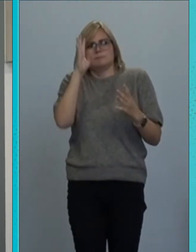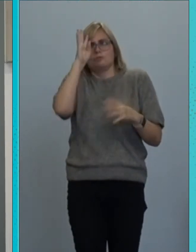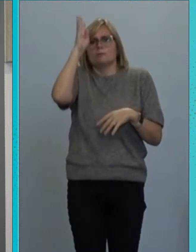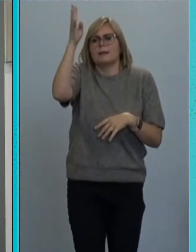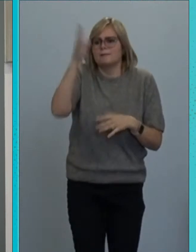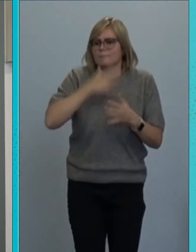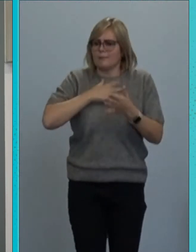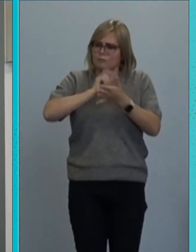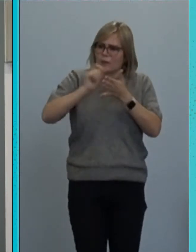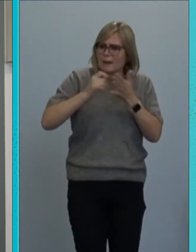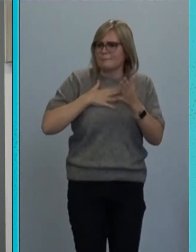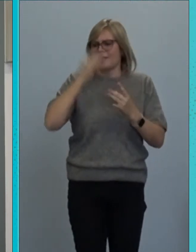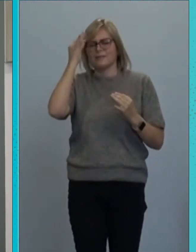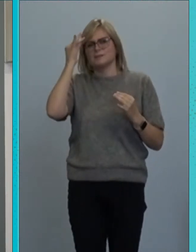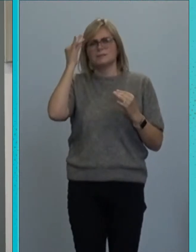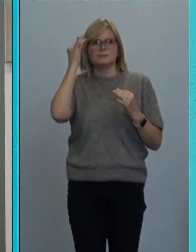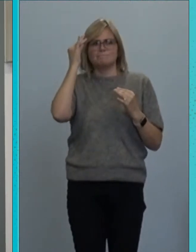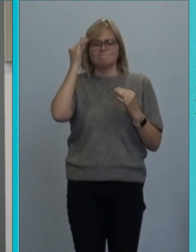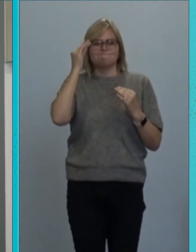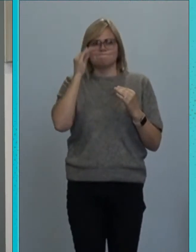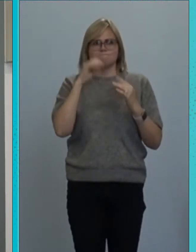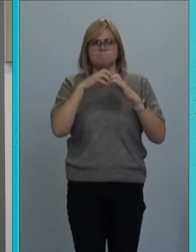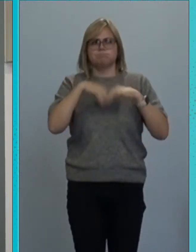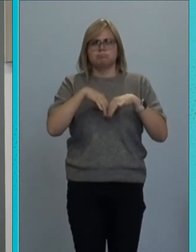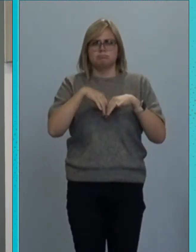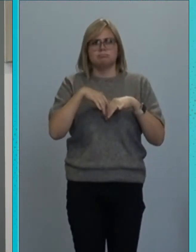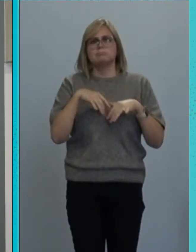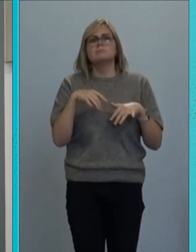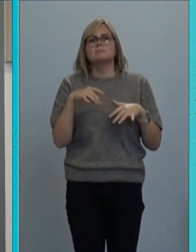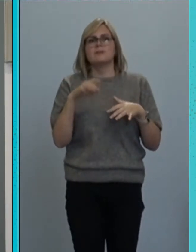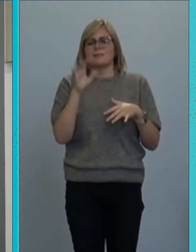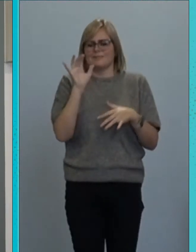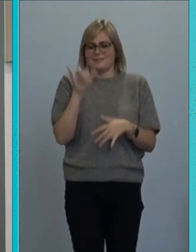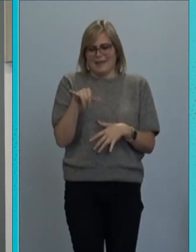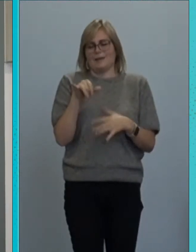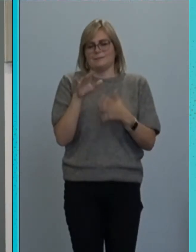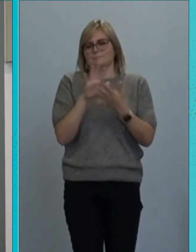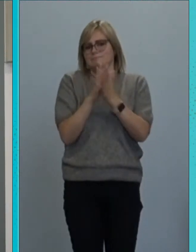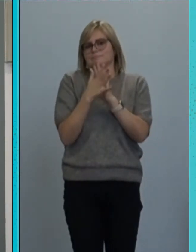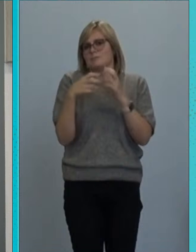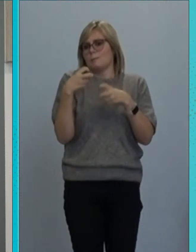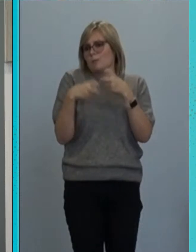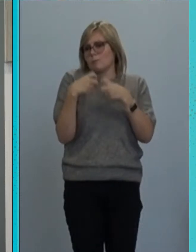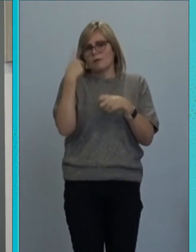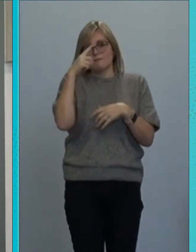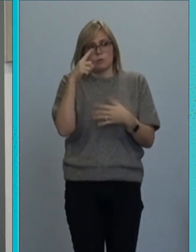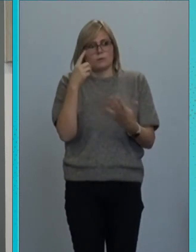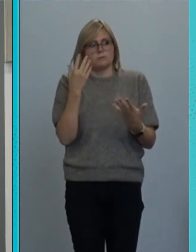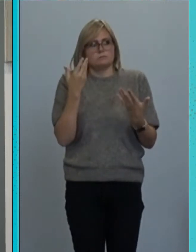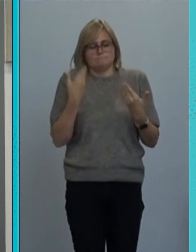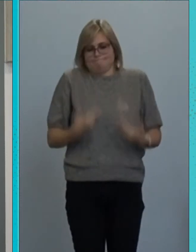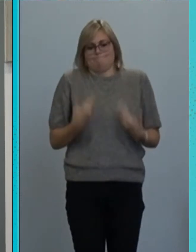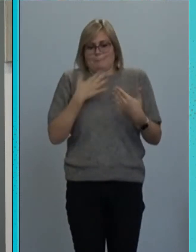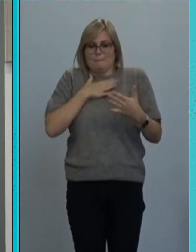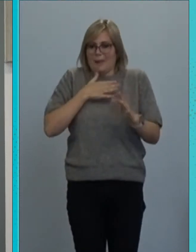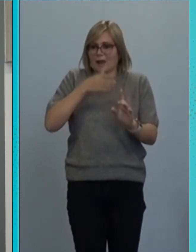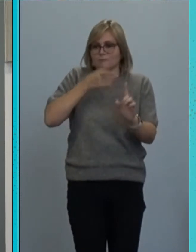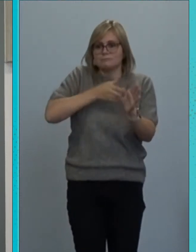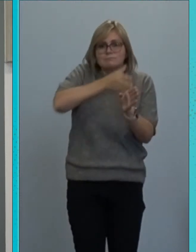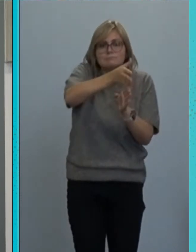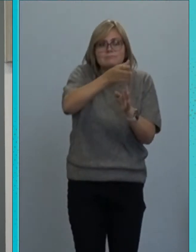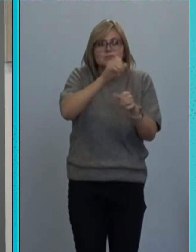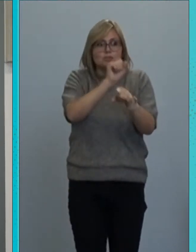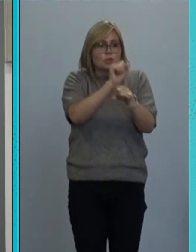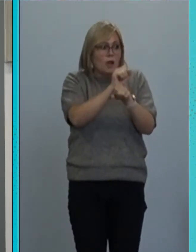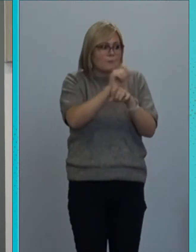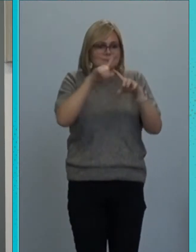thinking and in my writing. And that's a problem for someone whose job depends